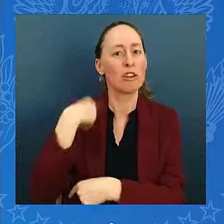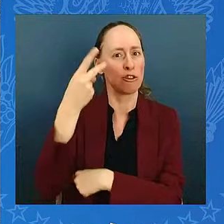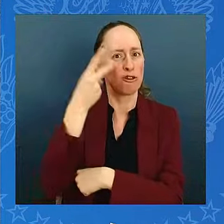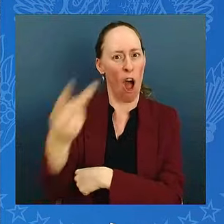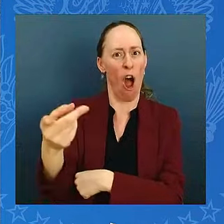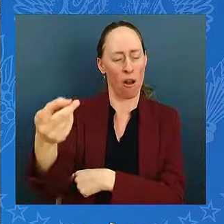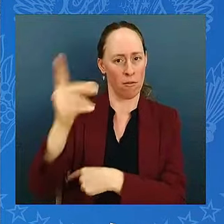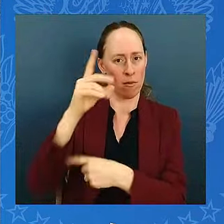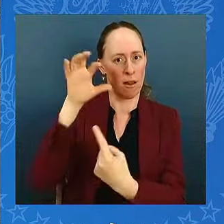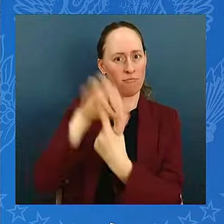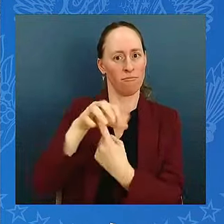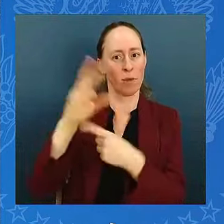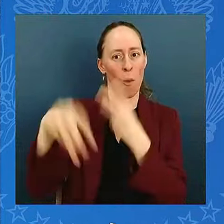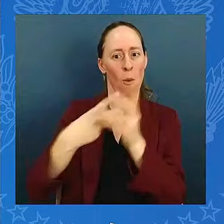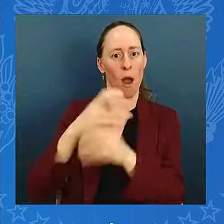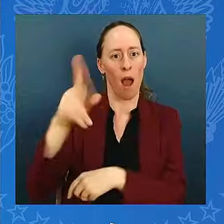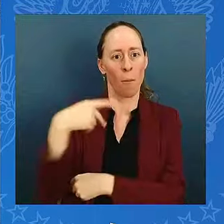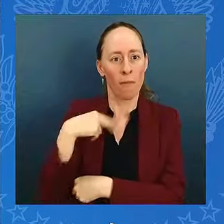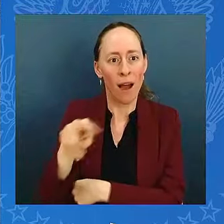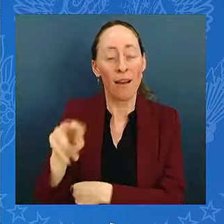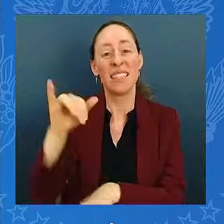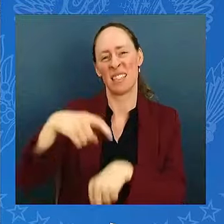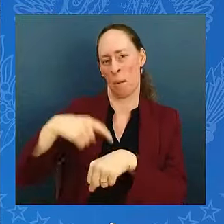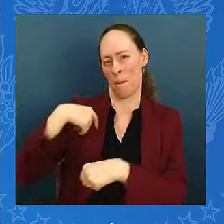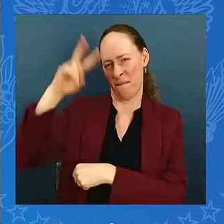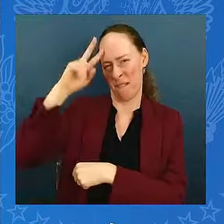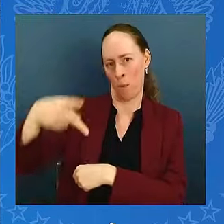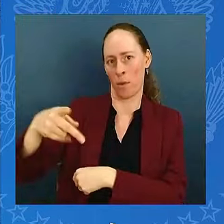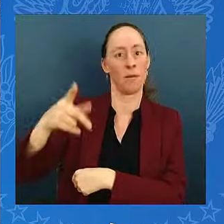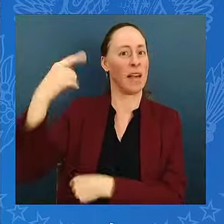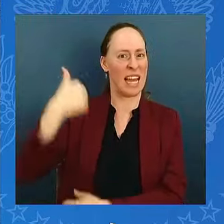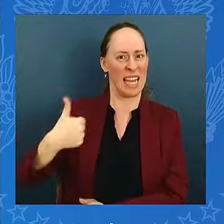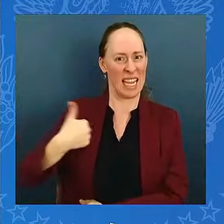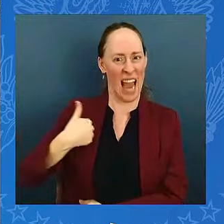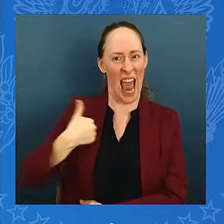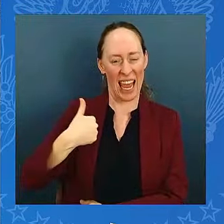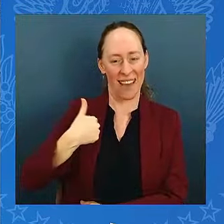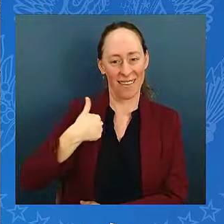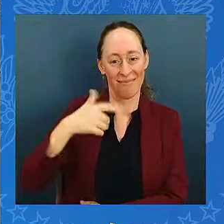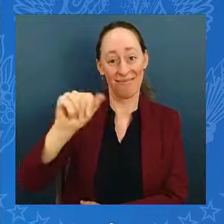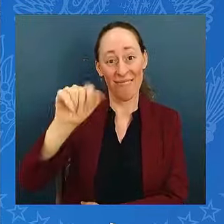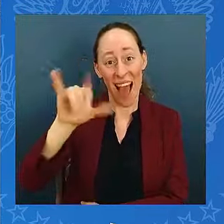Allie, it's great to see you again, kiddo. The floor is yours.